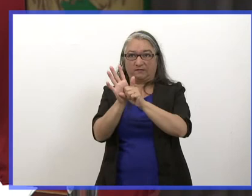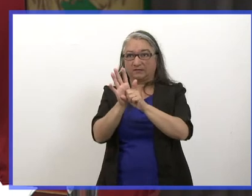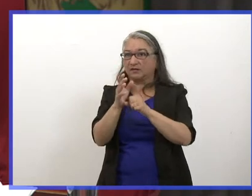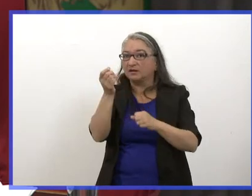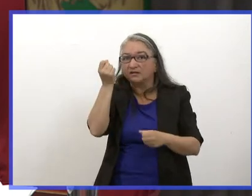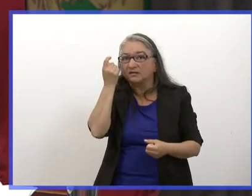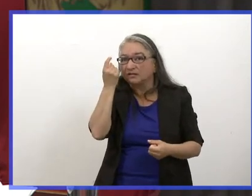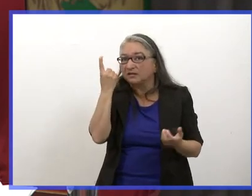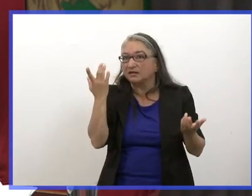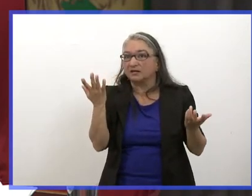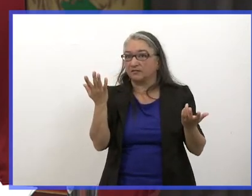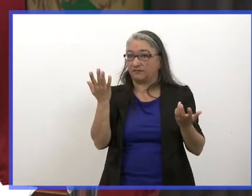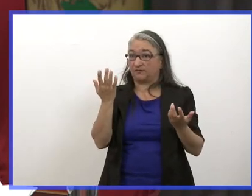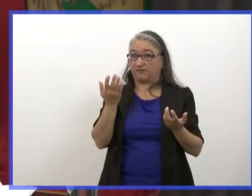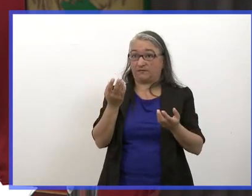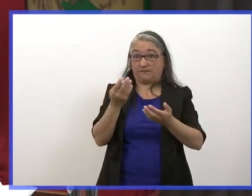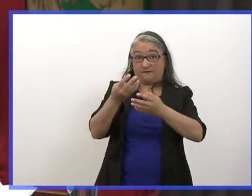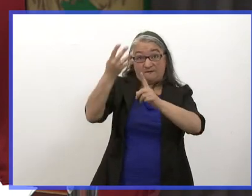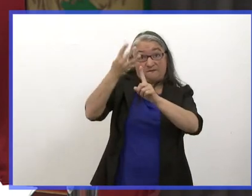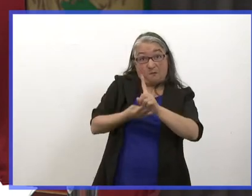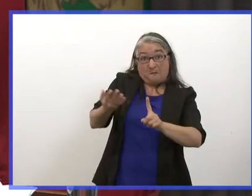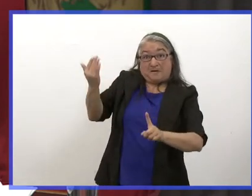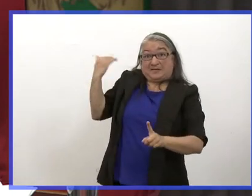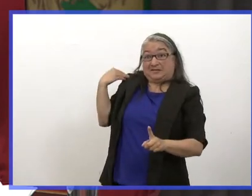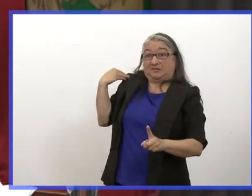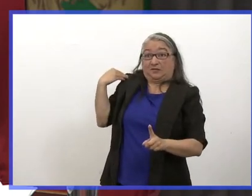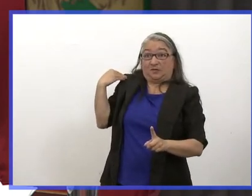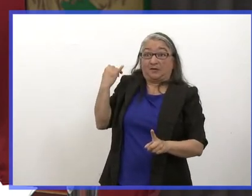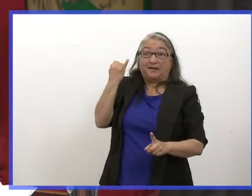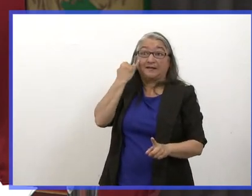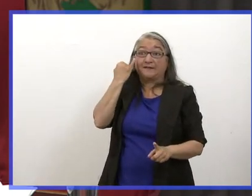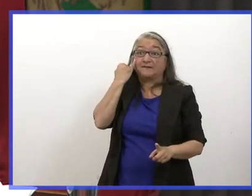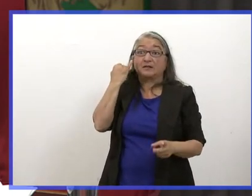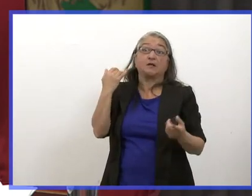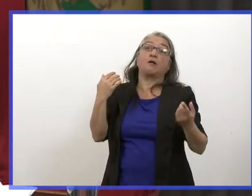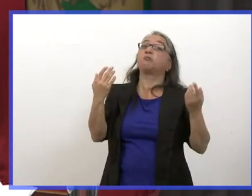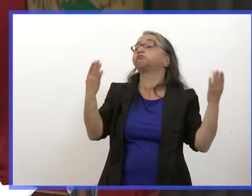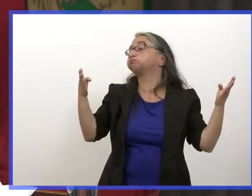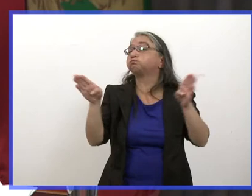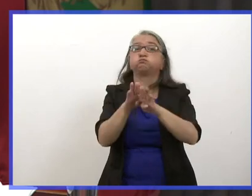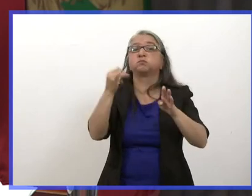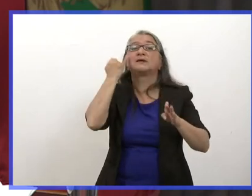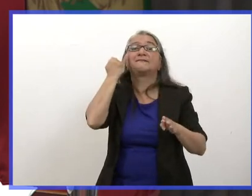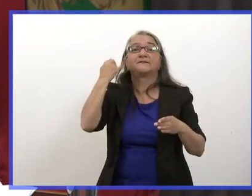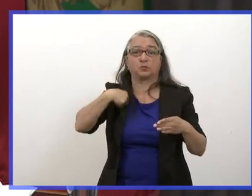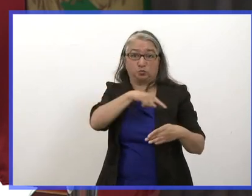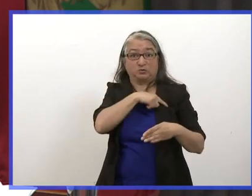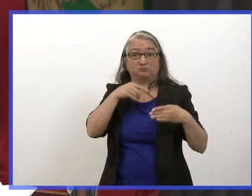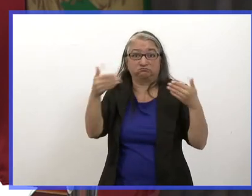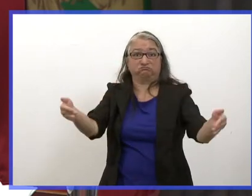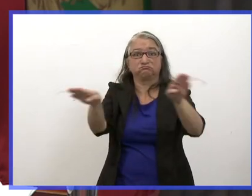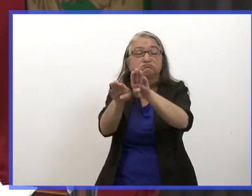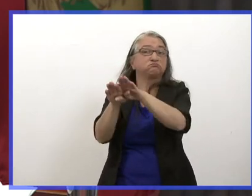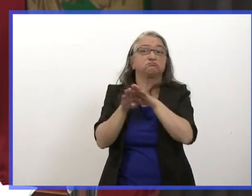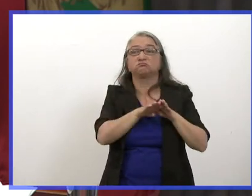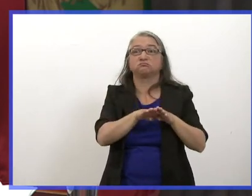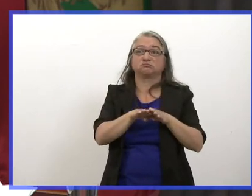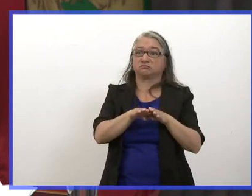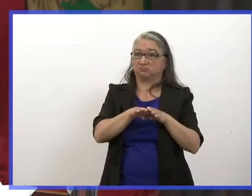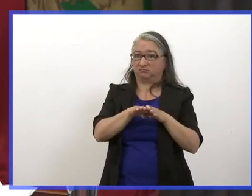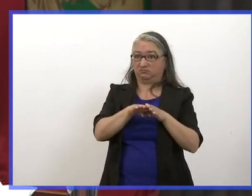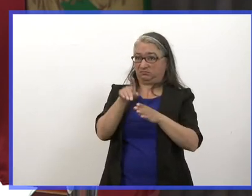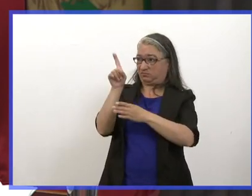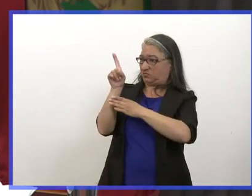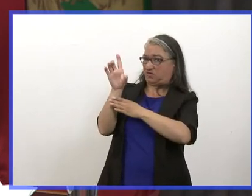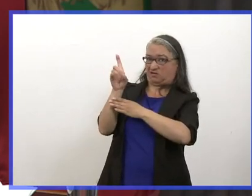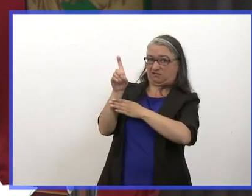been affected by introducing public health rules when we had fewer than 100 cases that restricted all non-essential retail? Do you think we